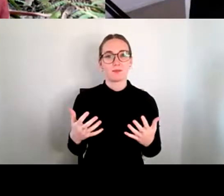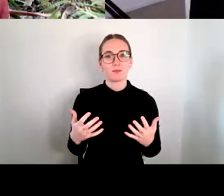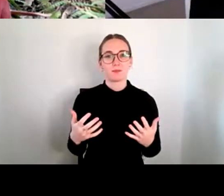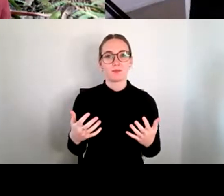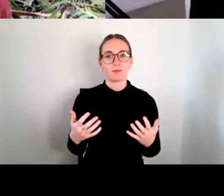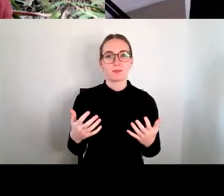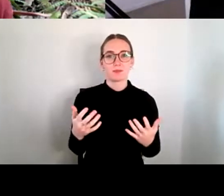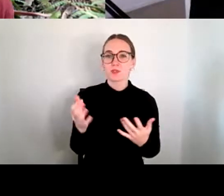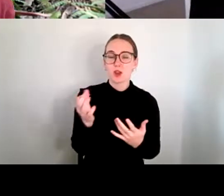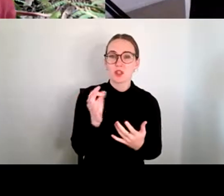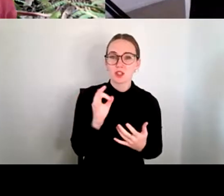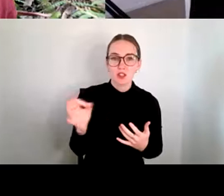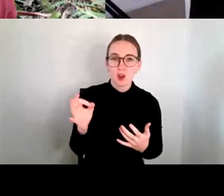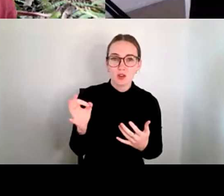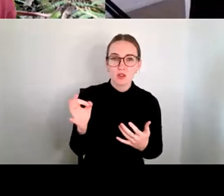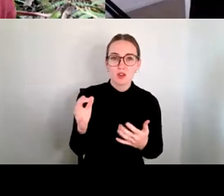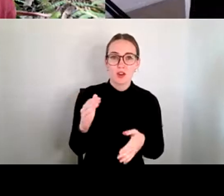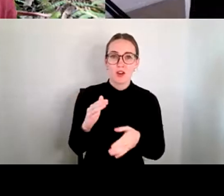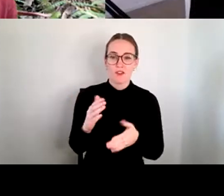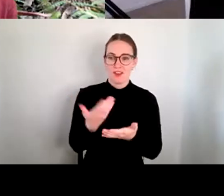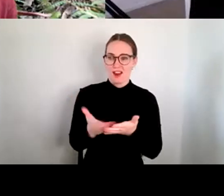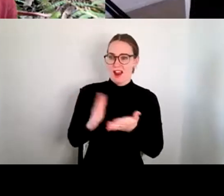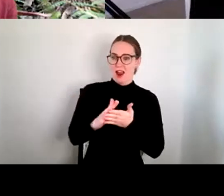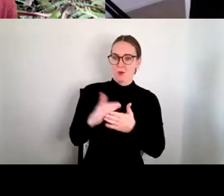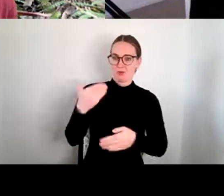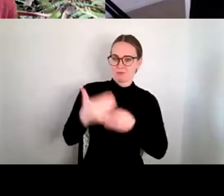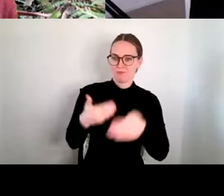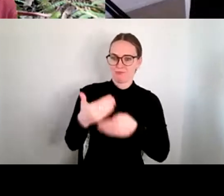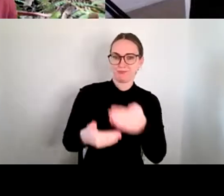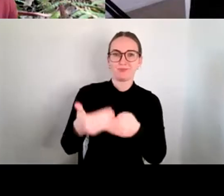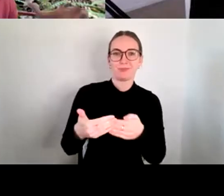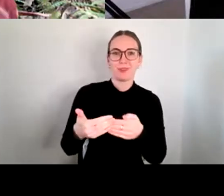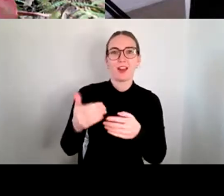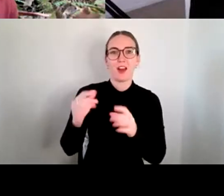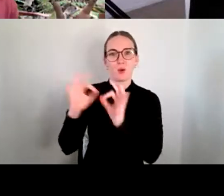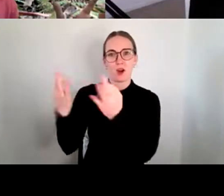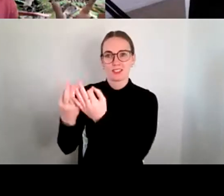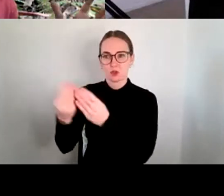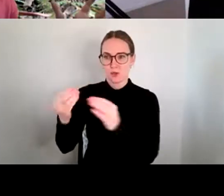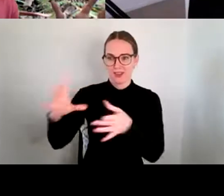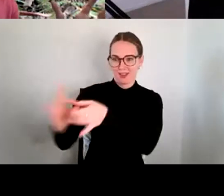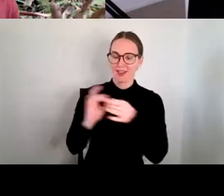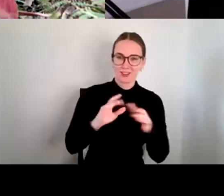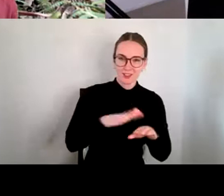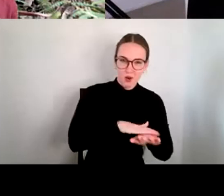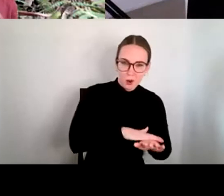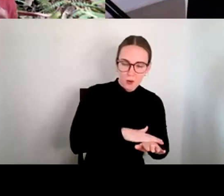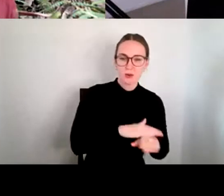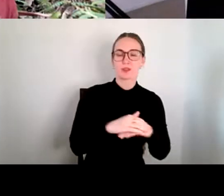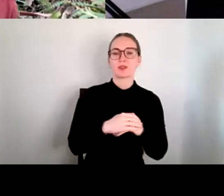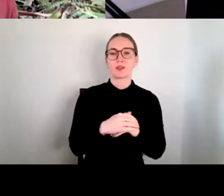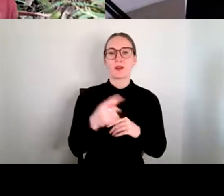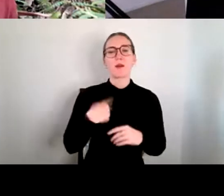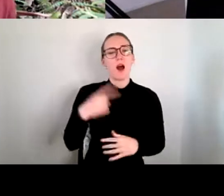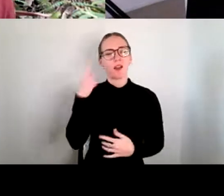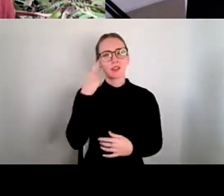how to run an organisation with a value of slowness, I do think about that sense of time and slow time, that those